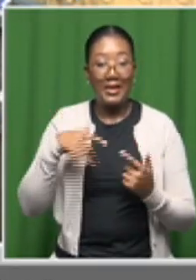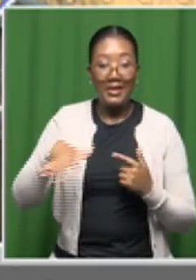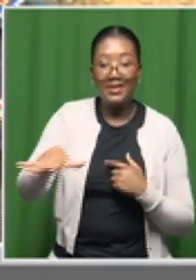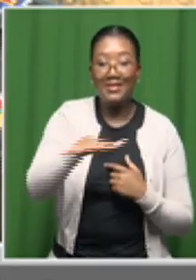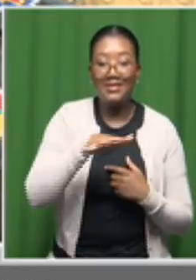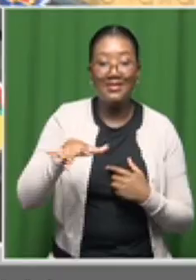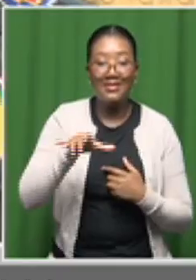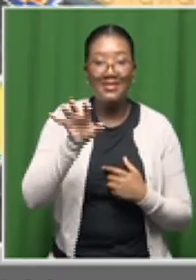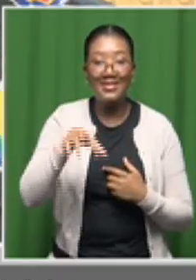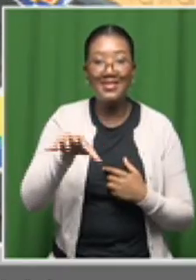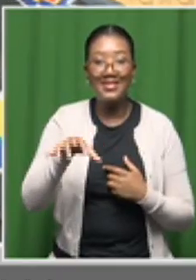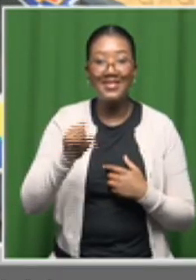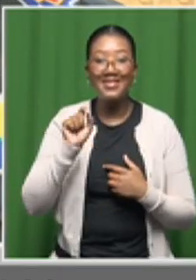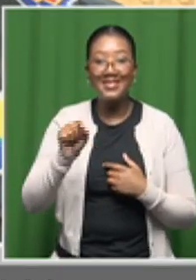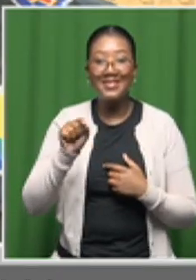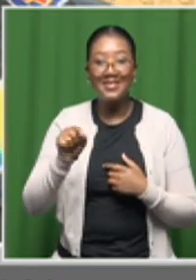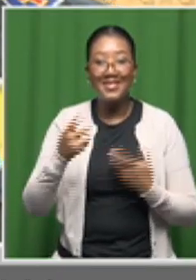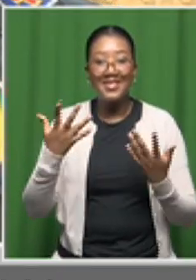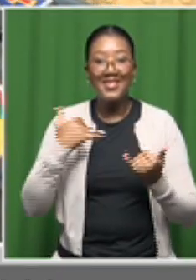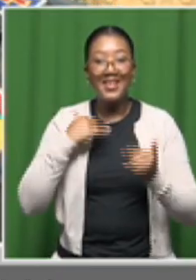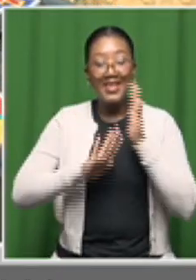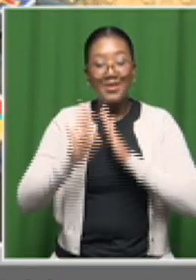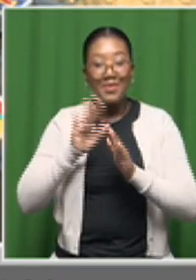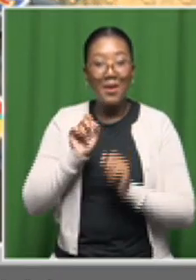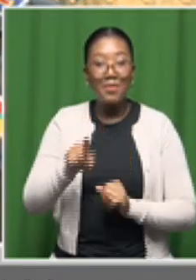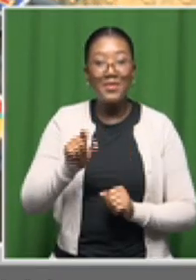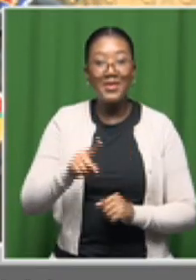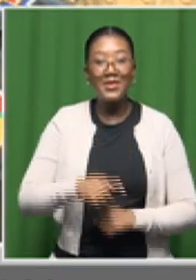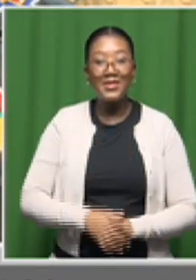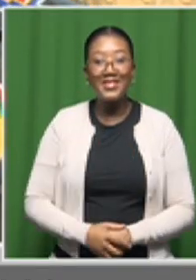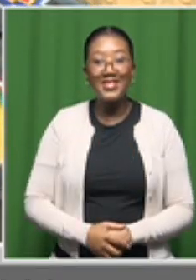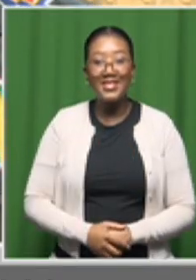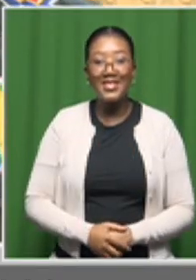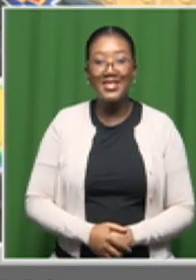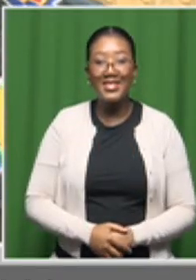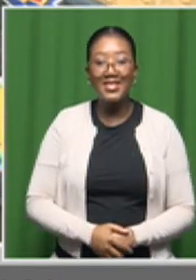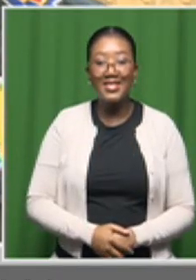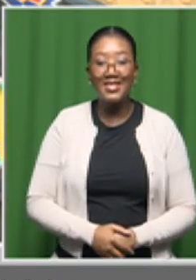you find yourself. So talk to us about it.